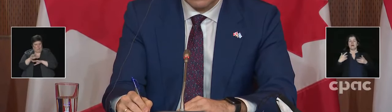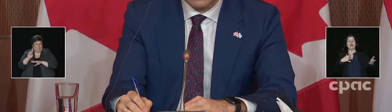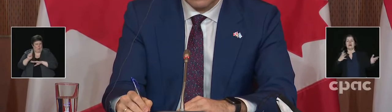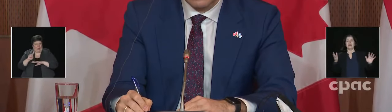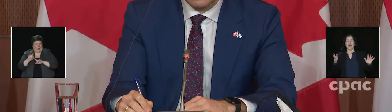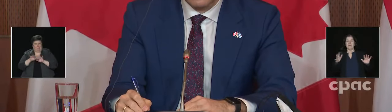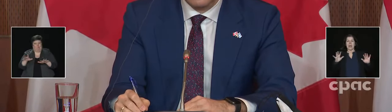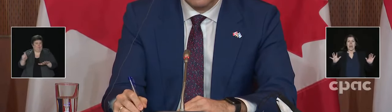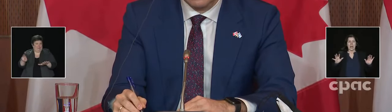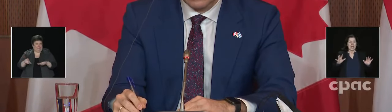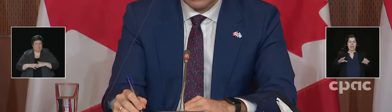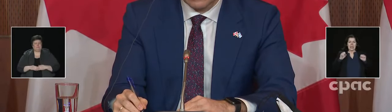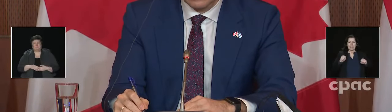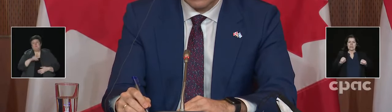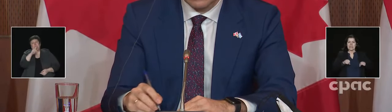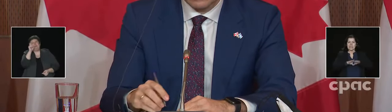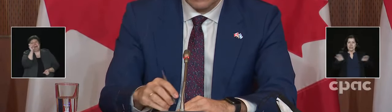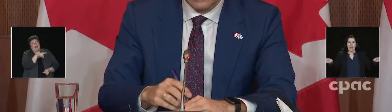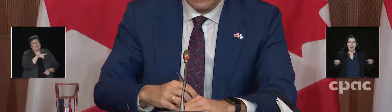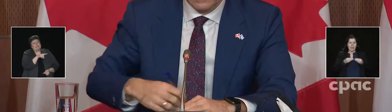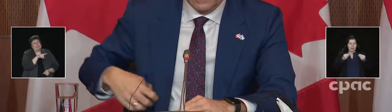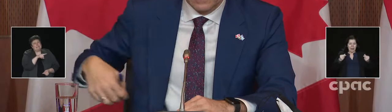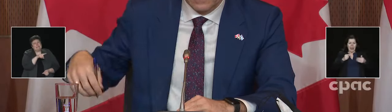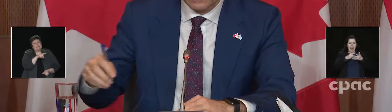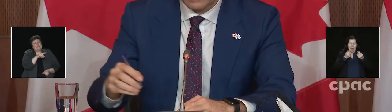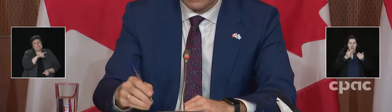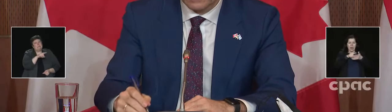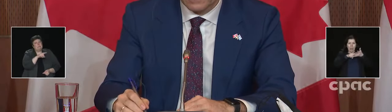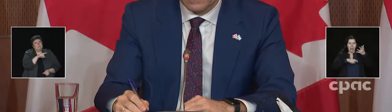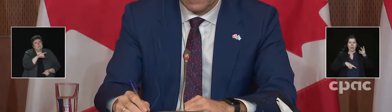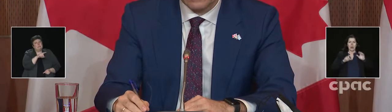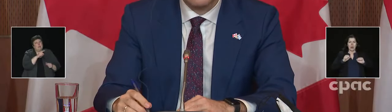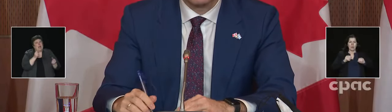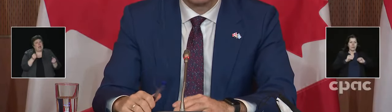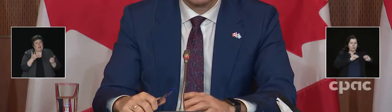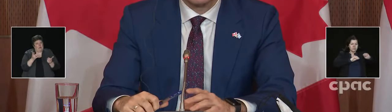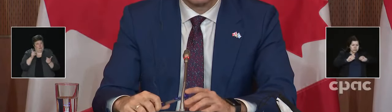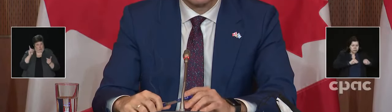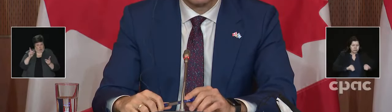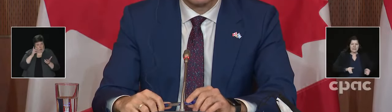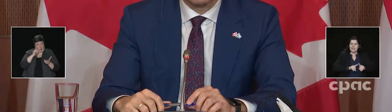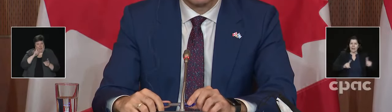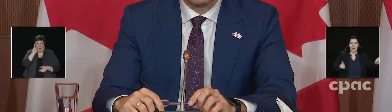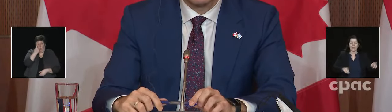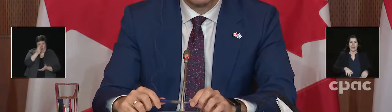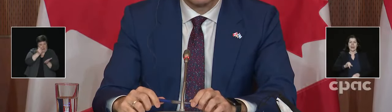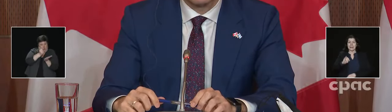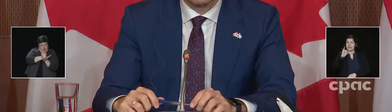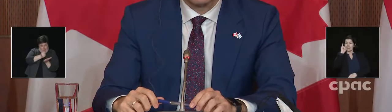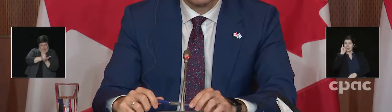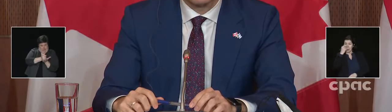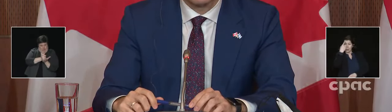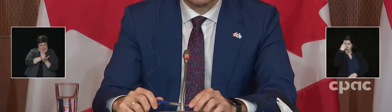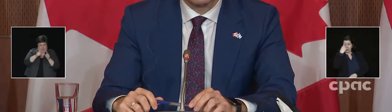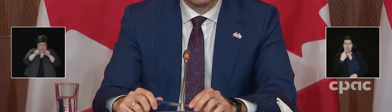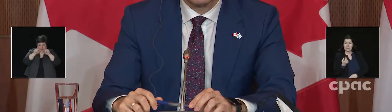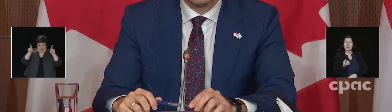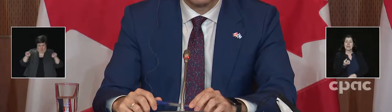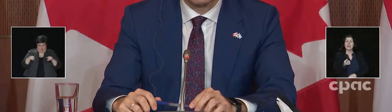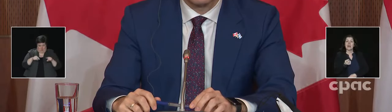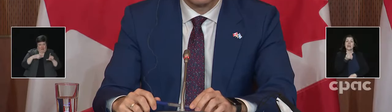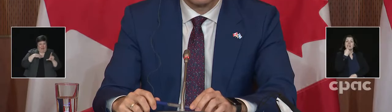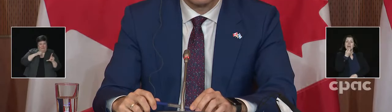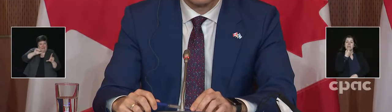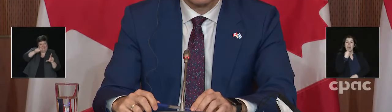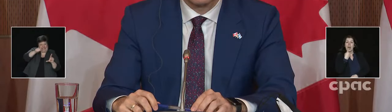of treatments quickly in the each or the number of pills in each treatment of the new Pfizer treatment, if you could just clarify the 10,